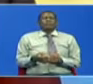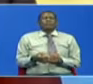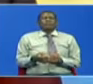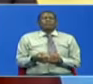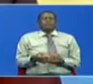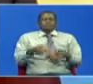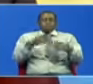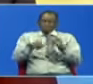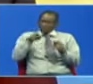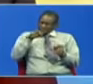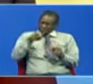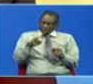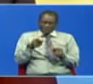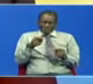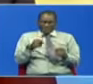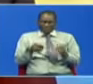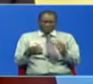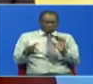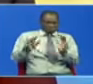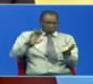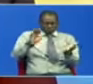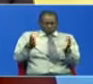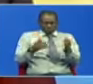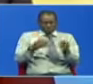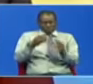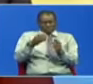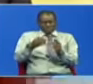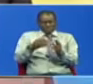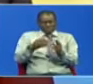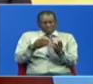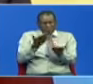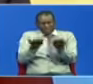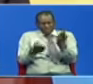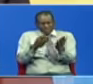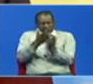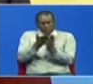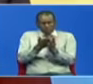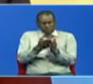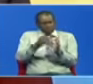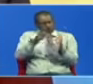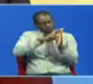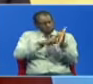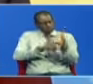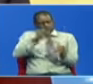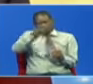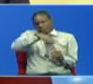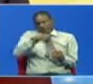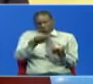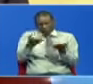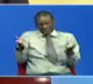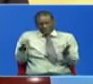But this is a fine balance between containment and ensuring that people are actually able to